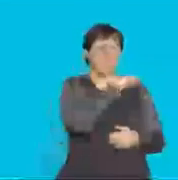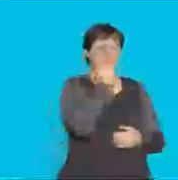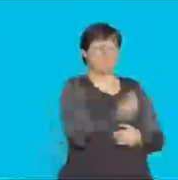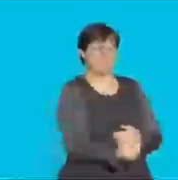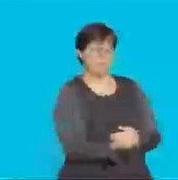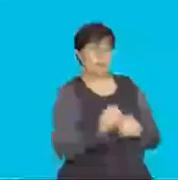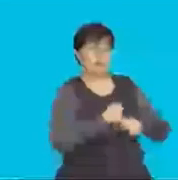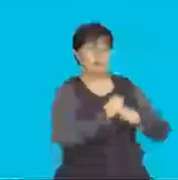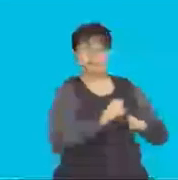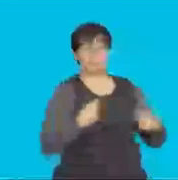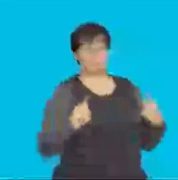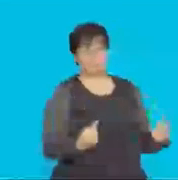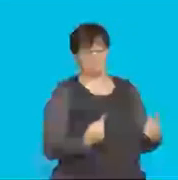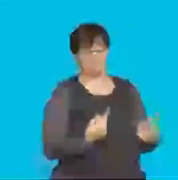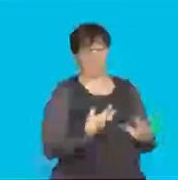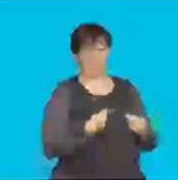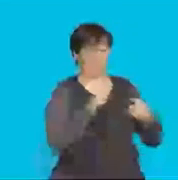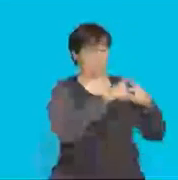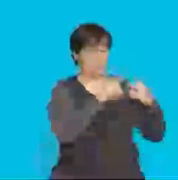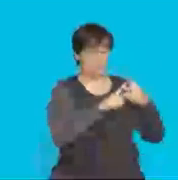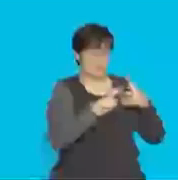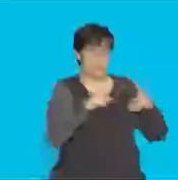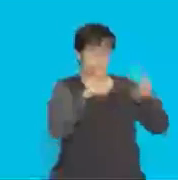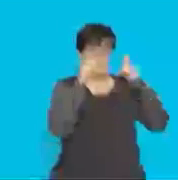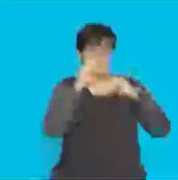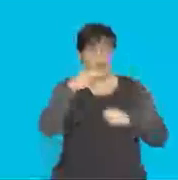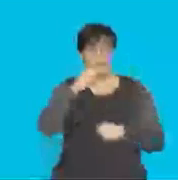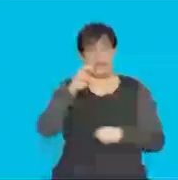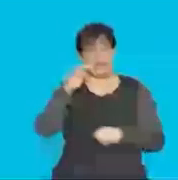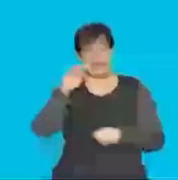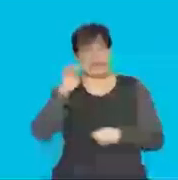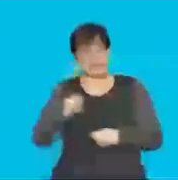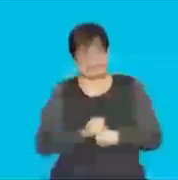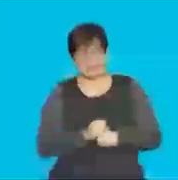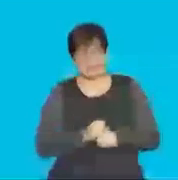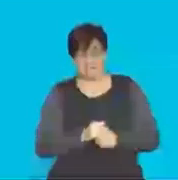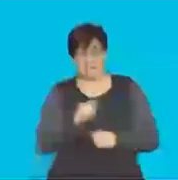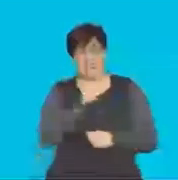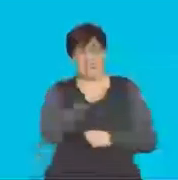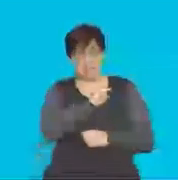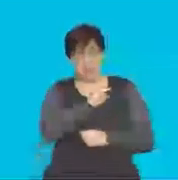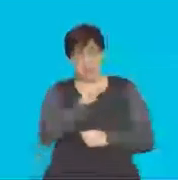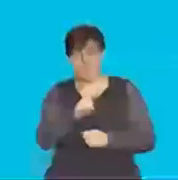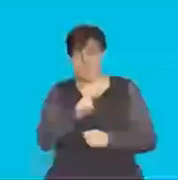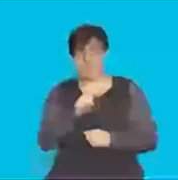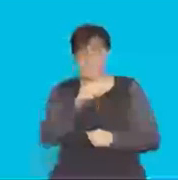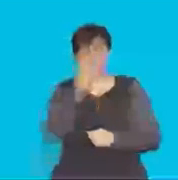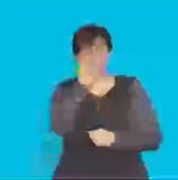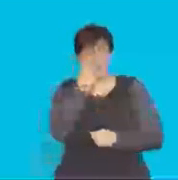that has two recessive alleles. And that's the explanation to why the male is heterozygous.